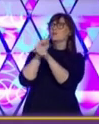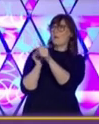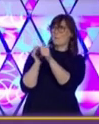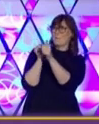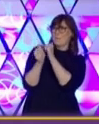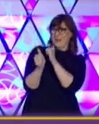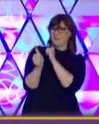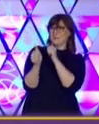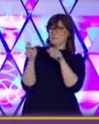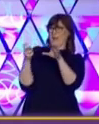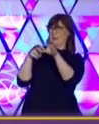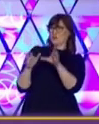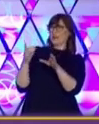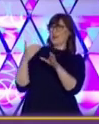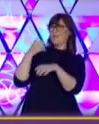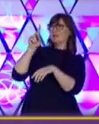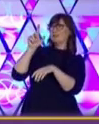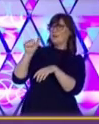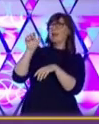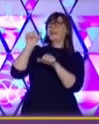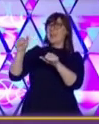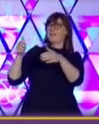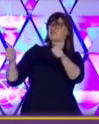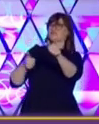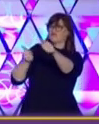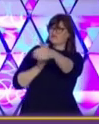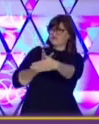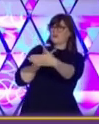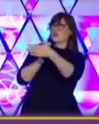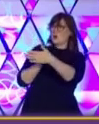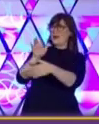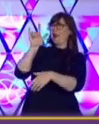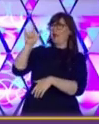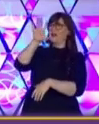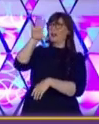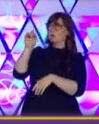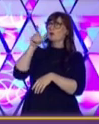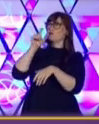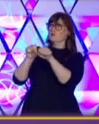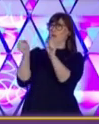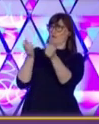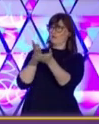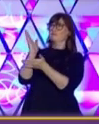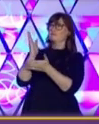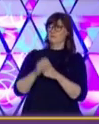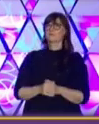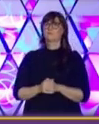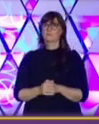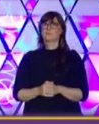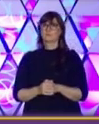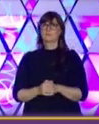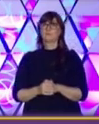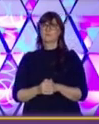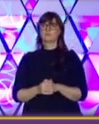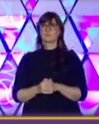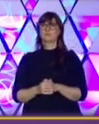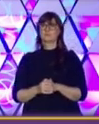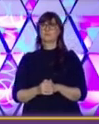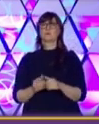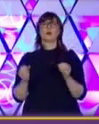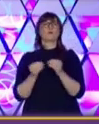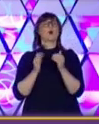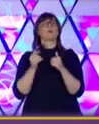with disabilities can pursue legal action against airlines that violate their rights. Beyond aviation, we're